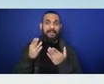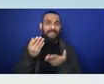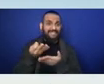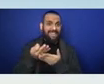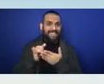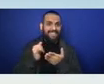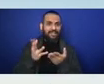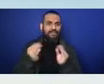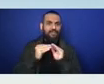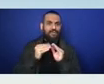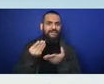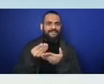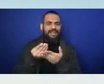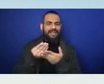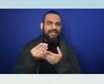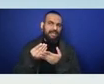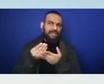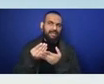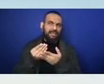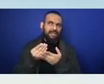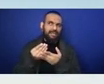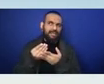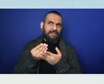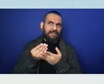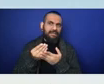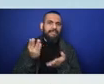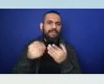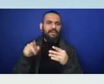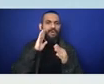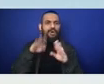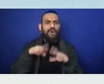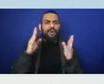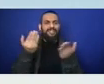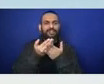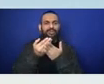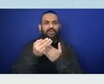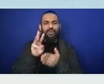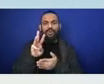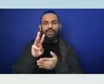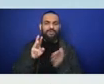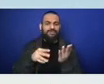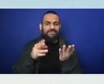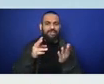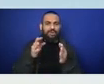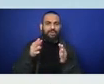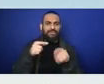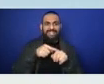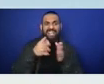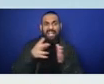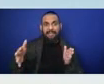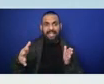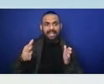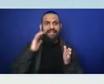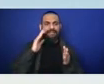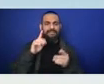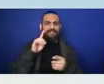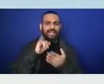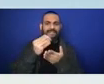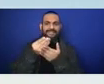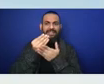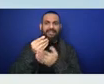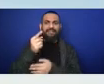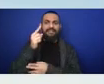economic interest disaster loan by $15 billion. That's just the funding, but the rules are set already